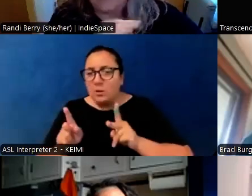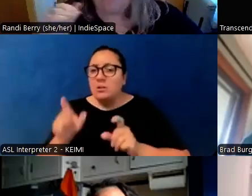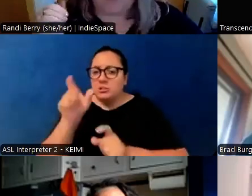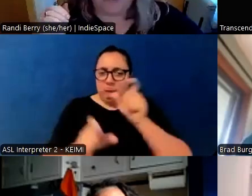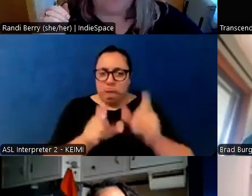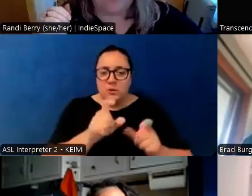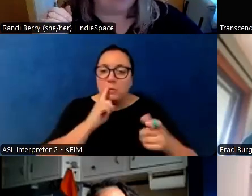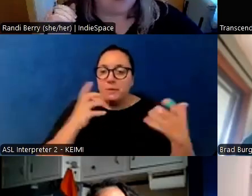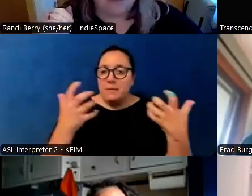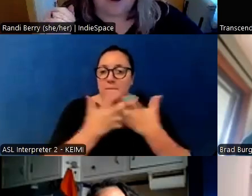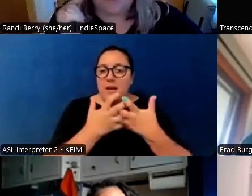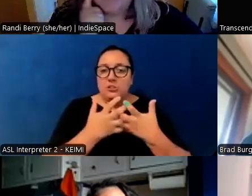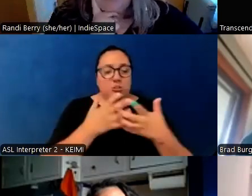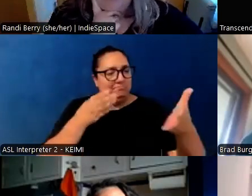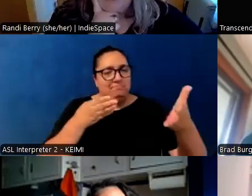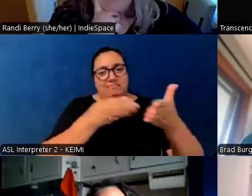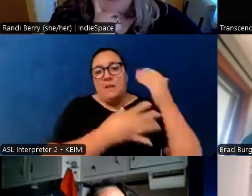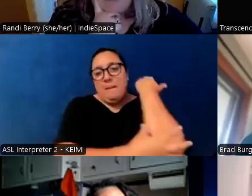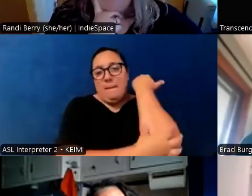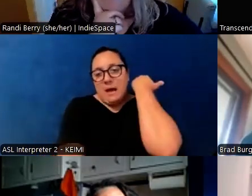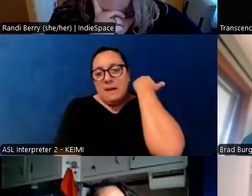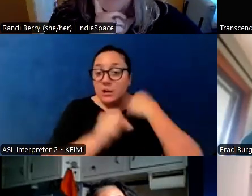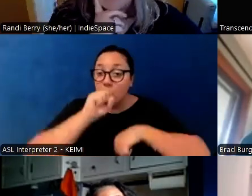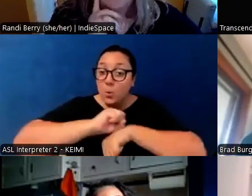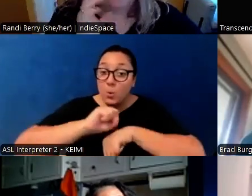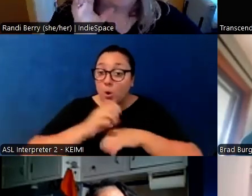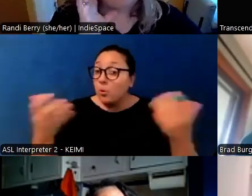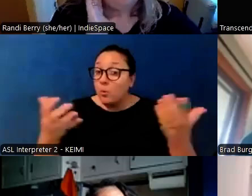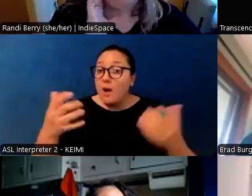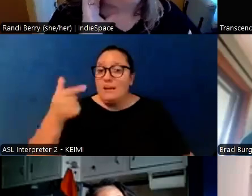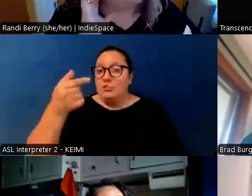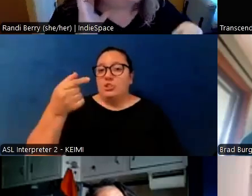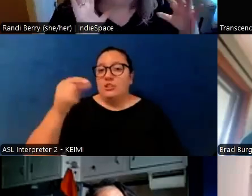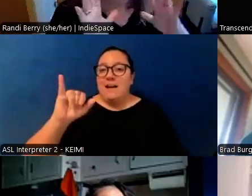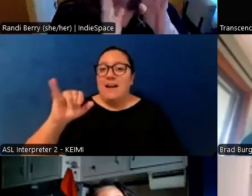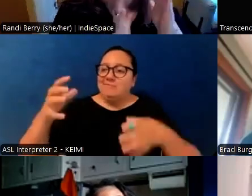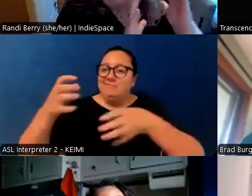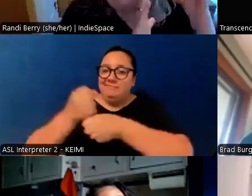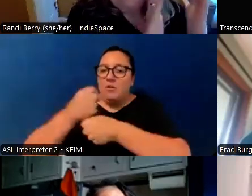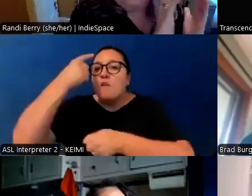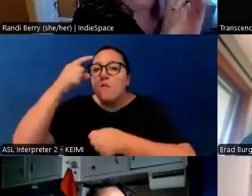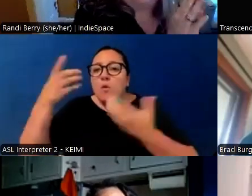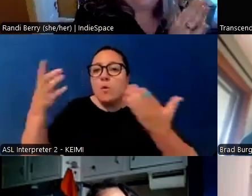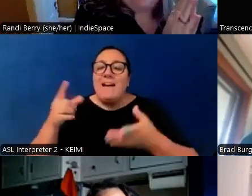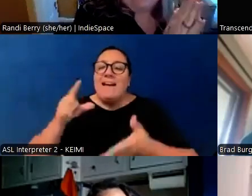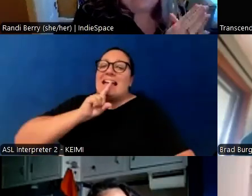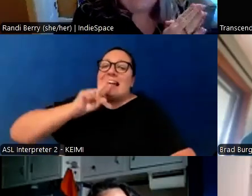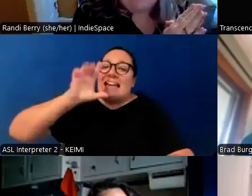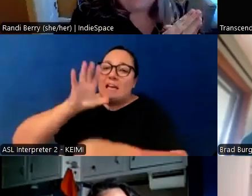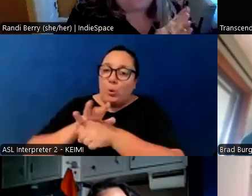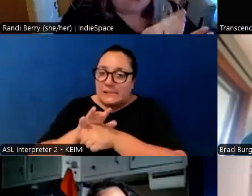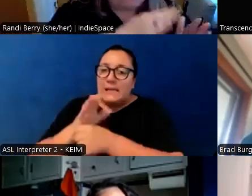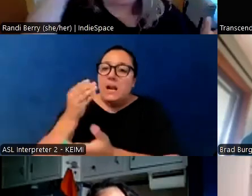with anti-poverty work and people is guaranteed income. So we believe we need indie space grants